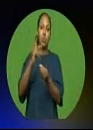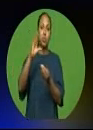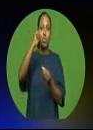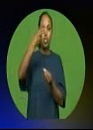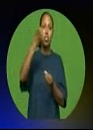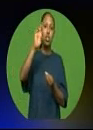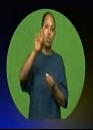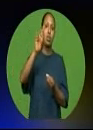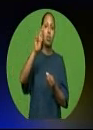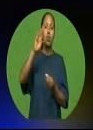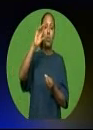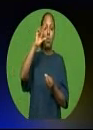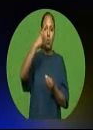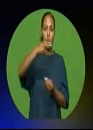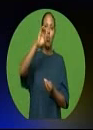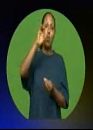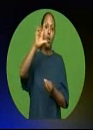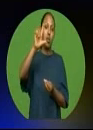in the corporation.